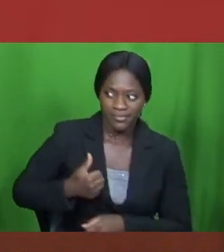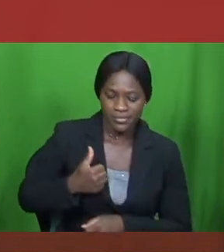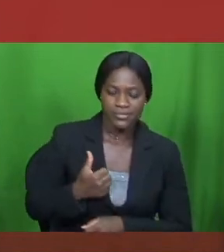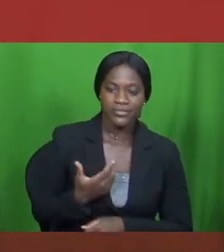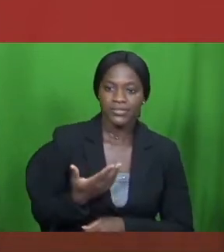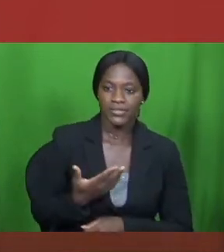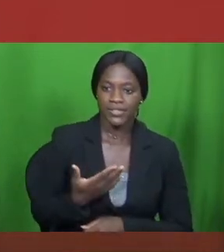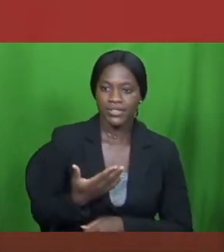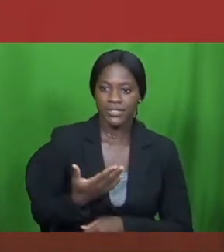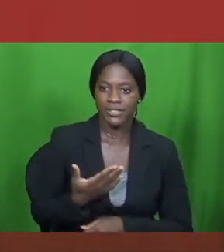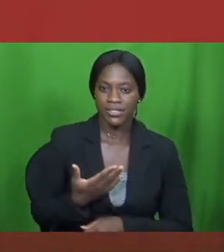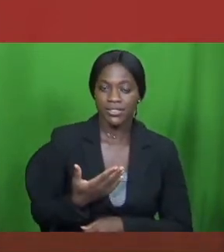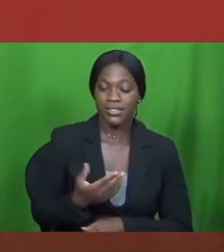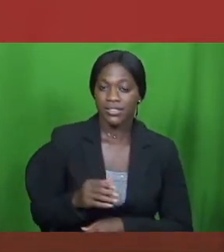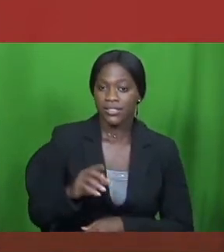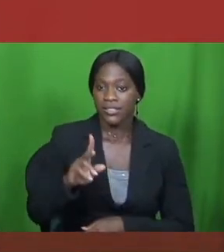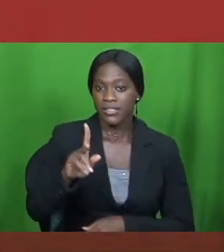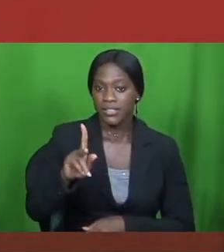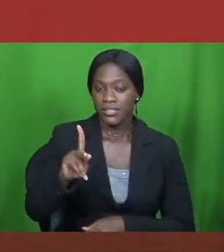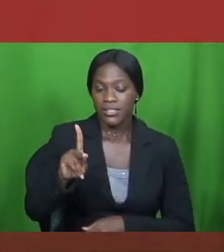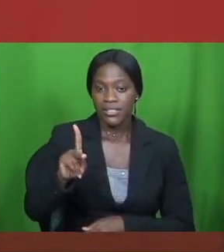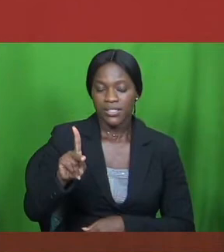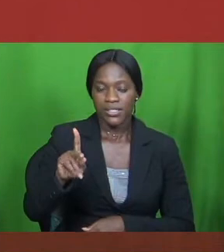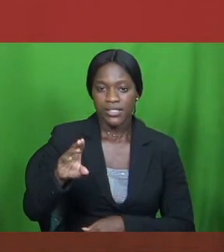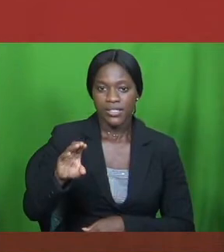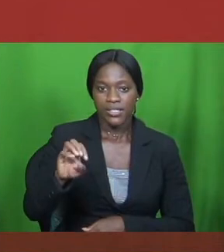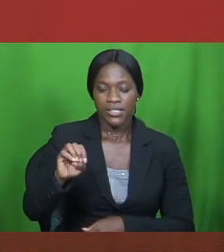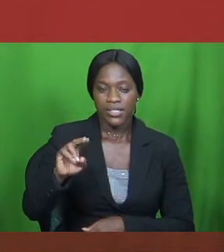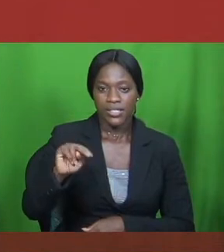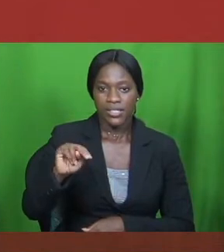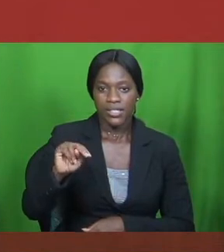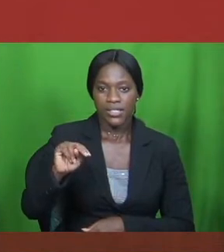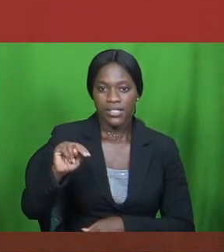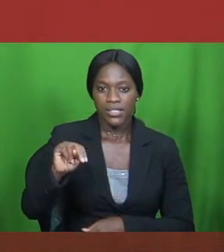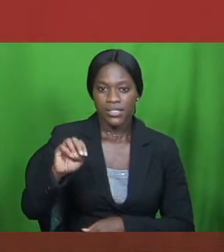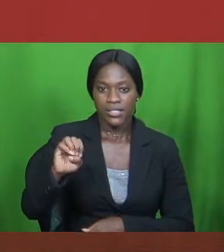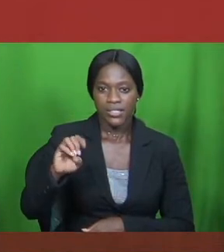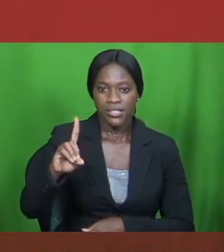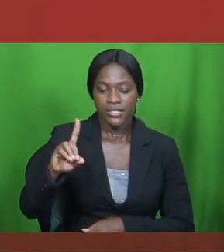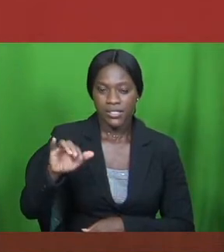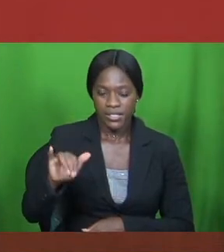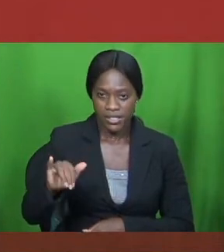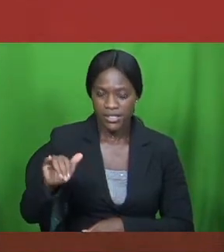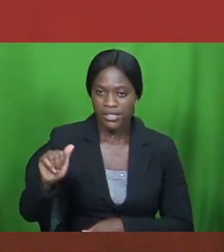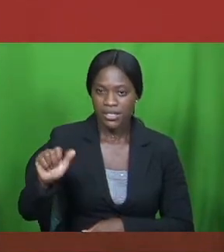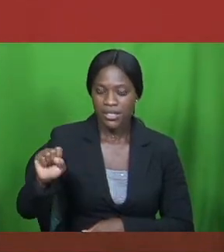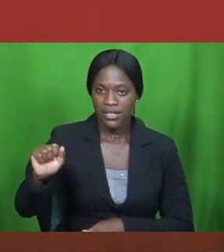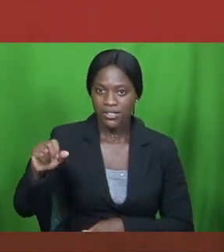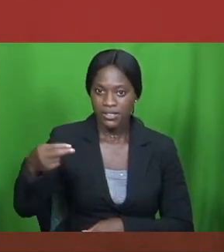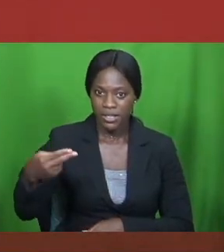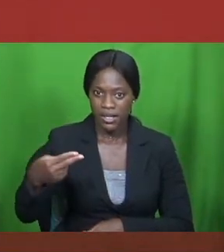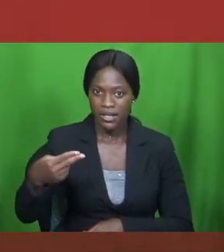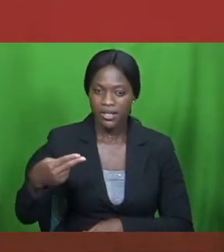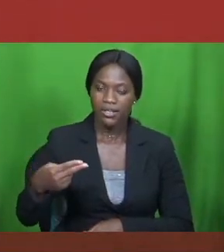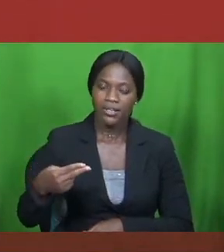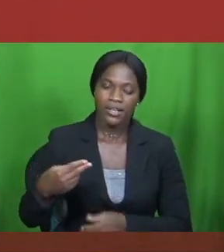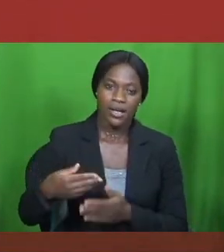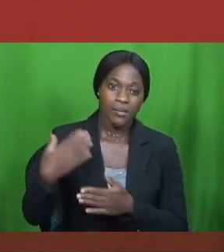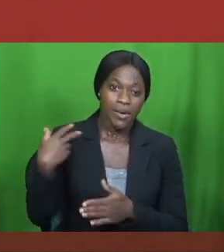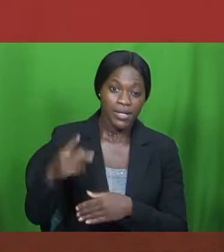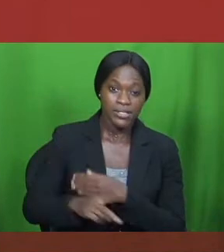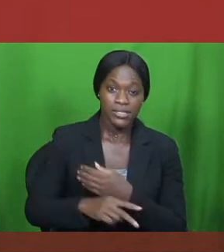Honorable Kenneth Jirasa, who was then a Deputy Speaker, to contest, to come back, to